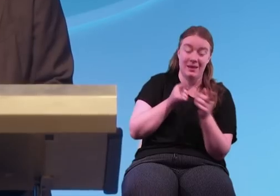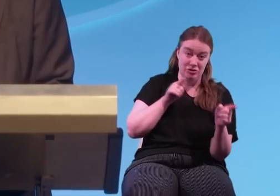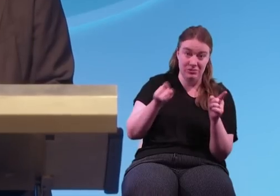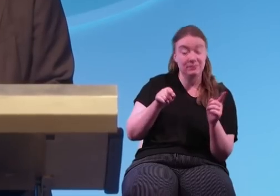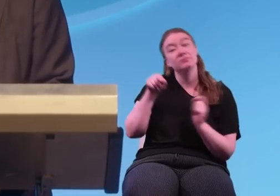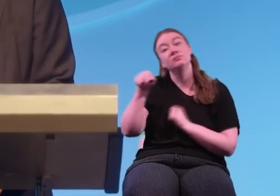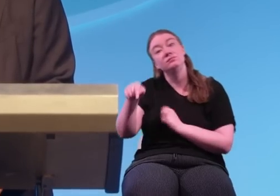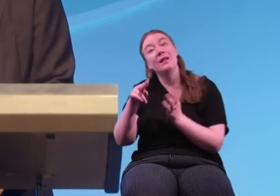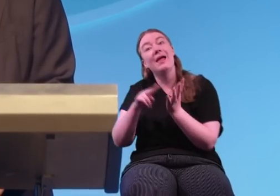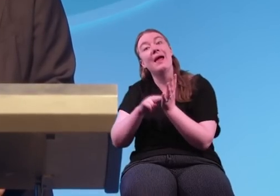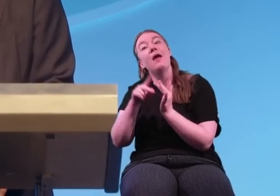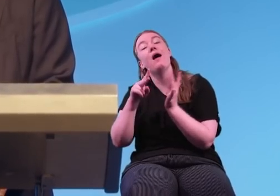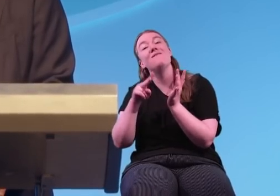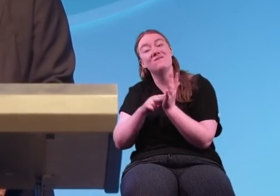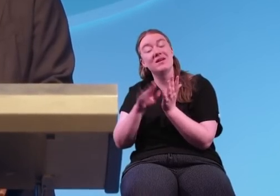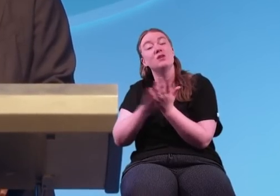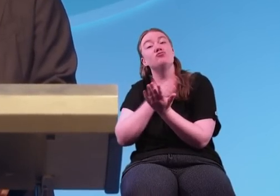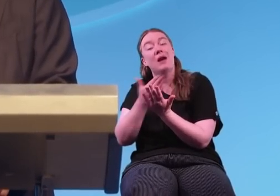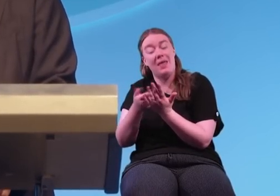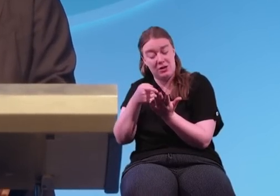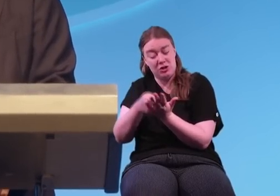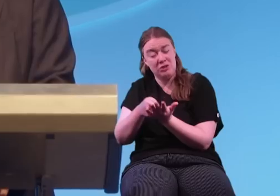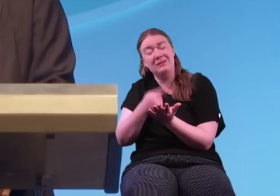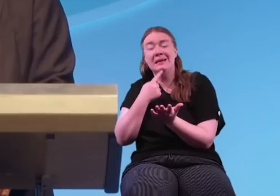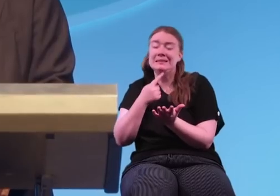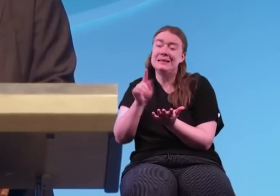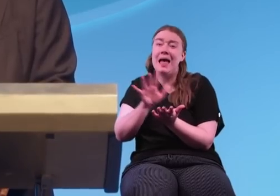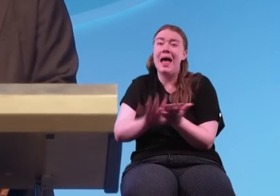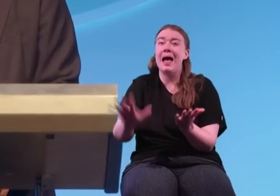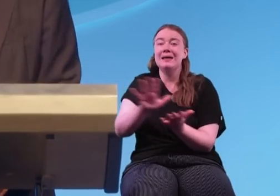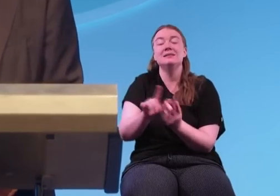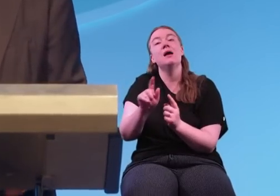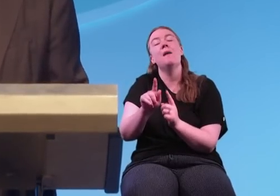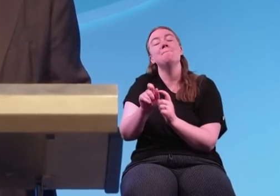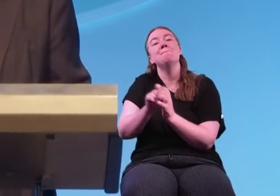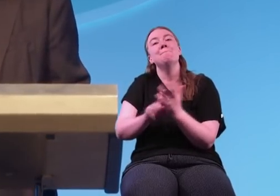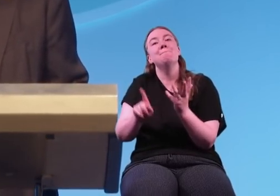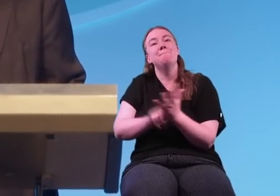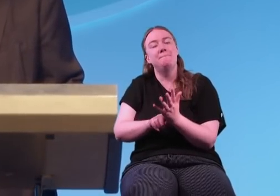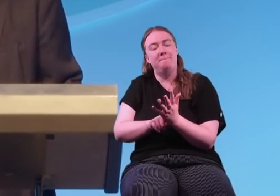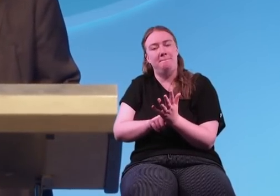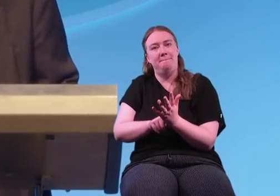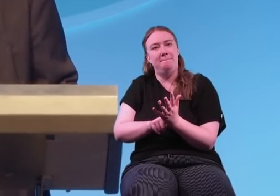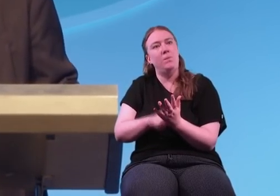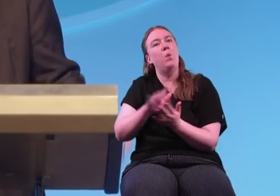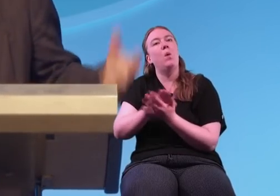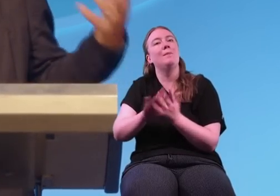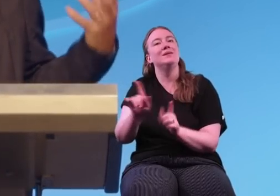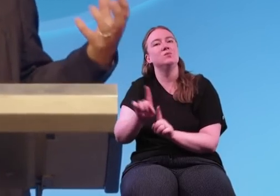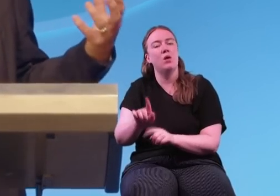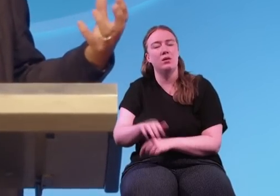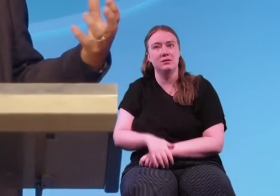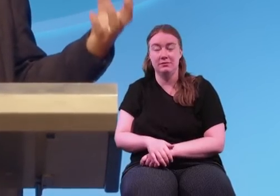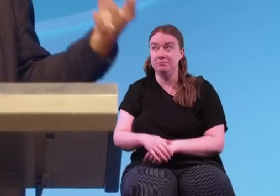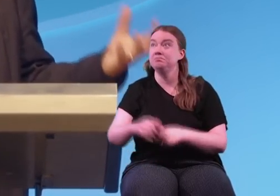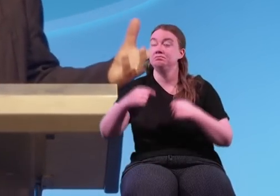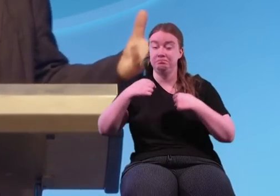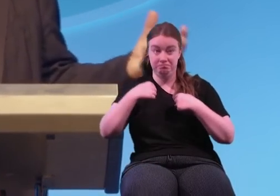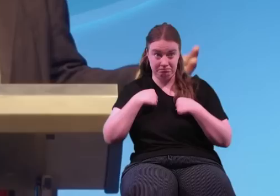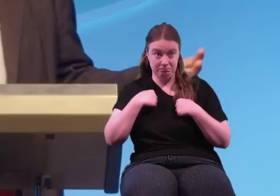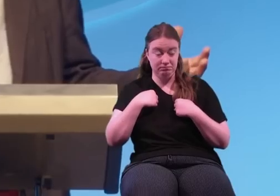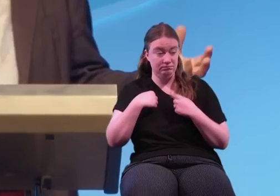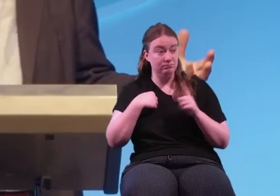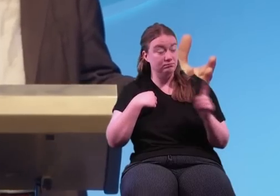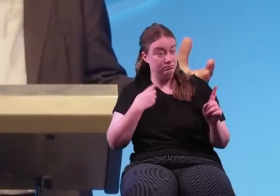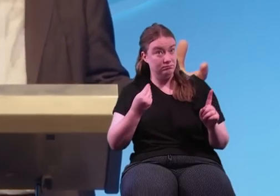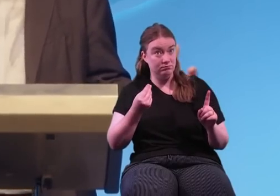suggests that what Paul is saying here is that what I have entrusted to him, namely myself, my life,